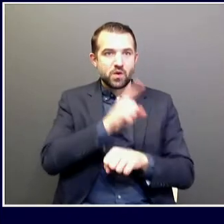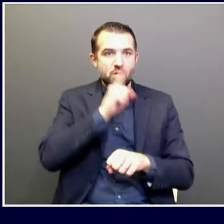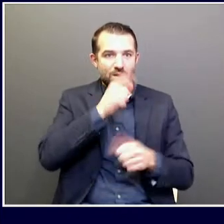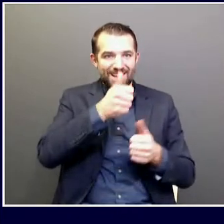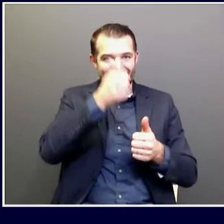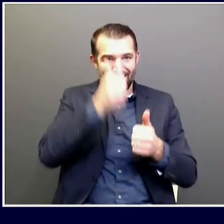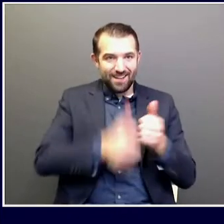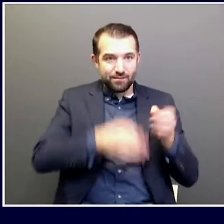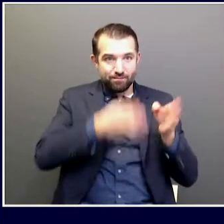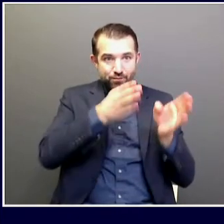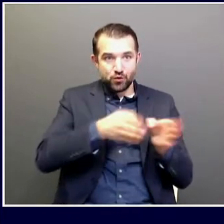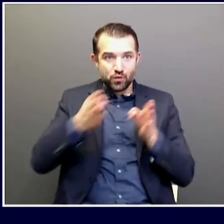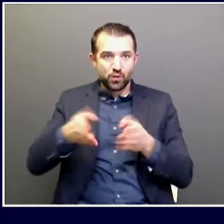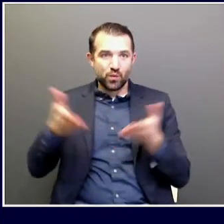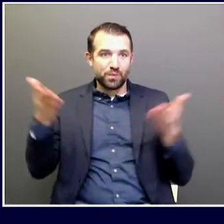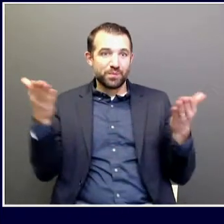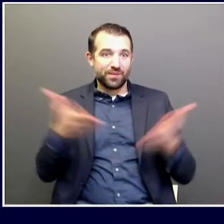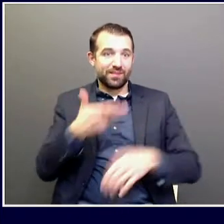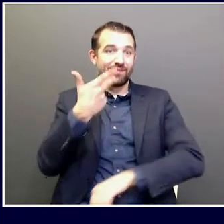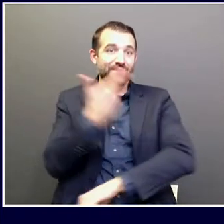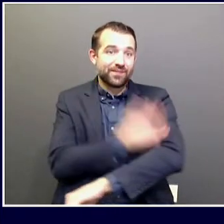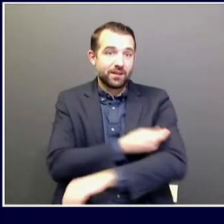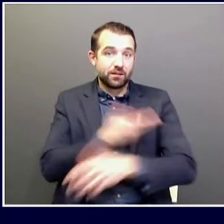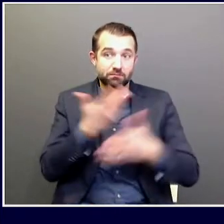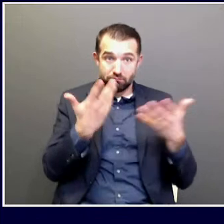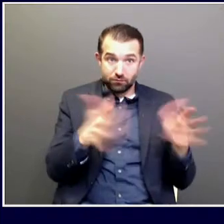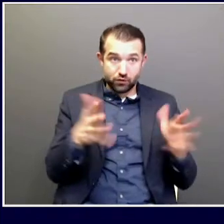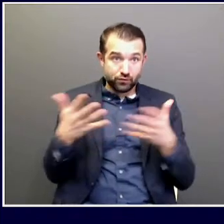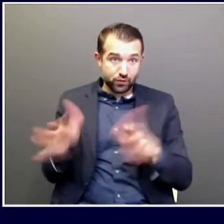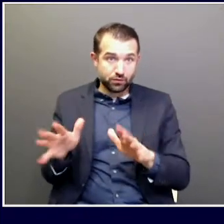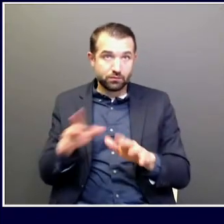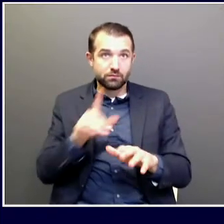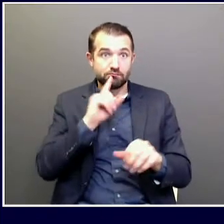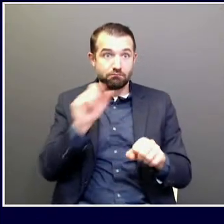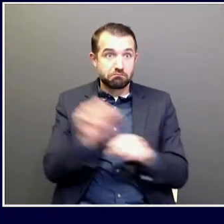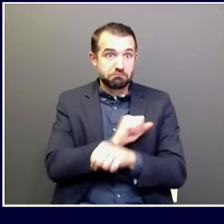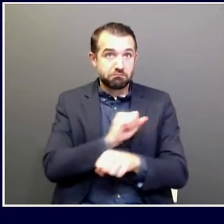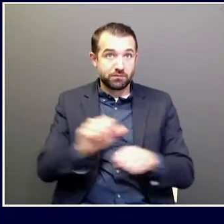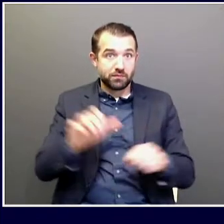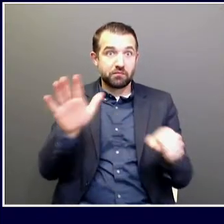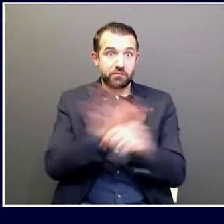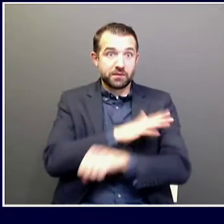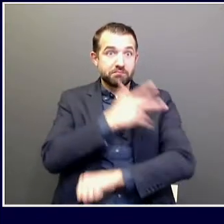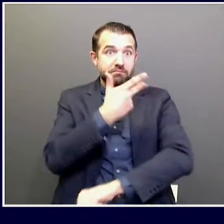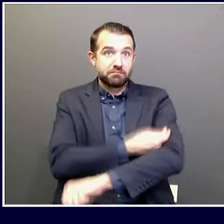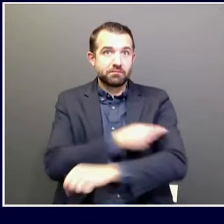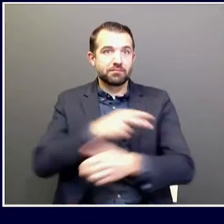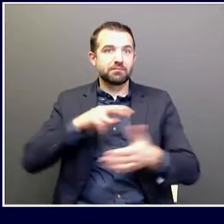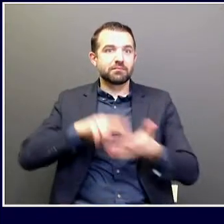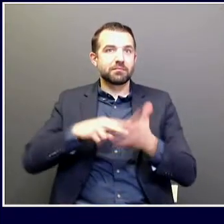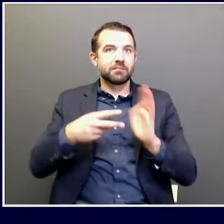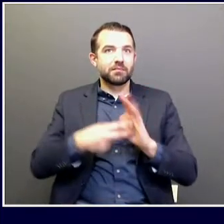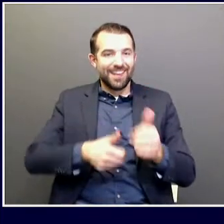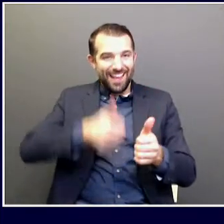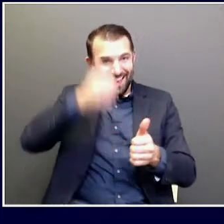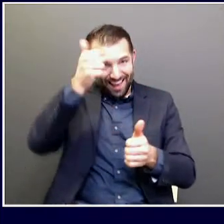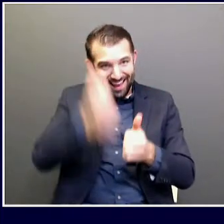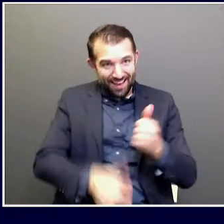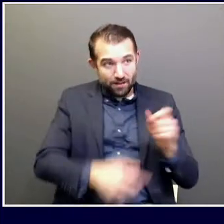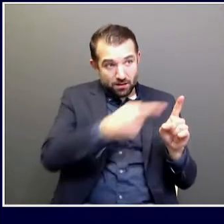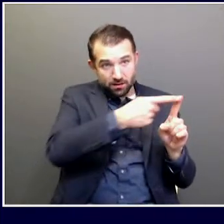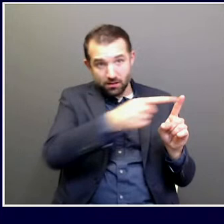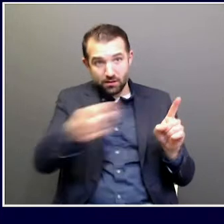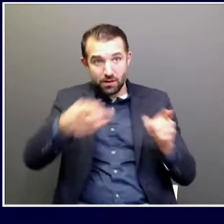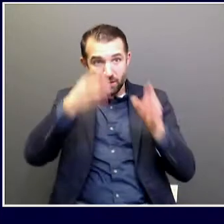December gatherings is fully vaccinated. And by every single person, we mean every single person. And by